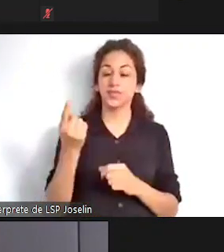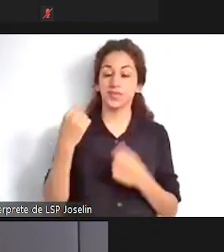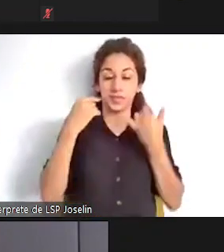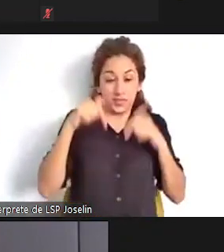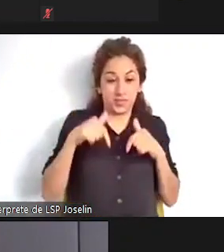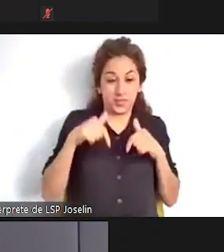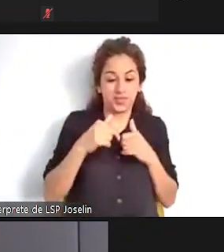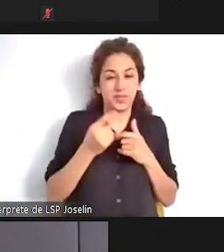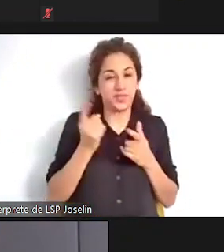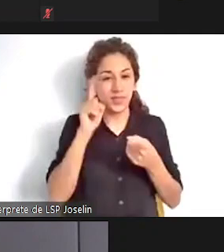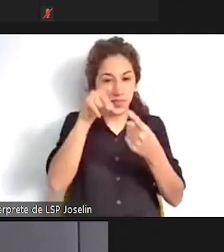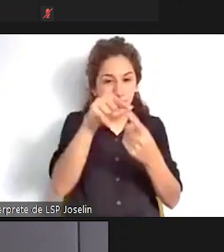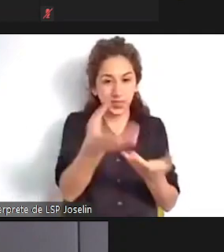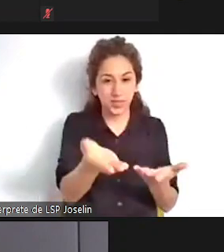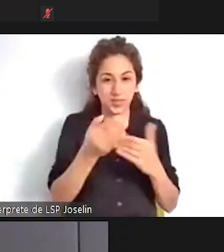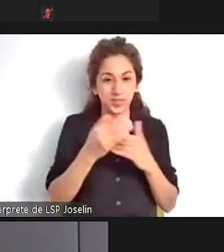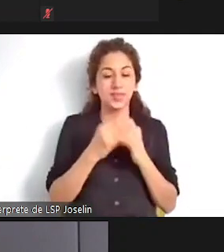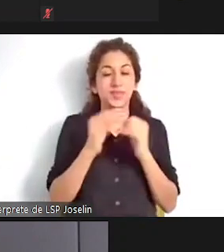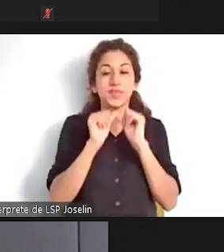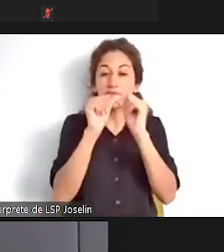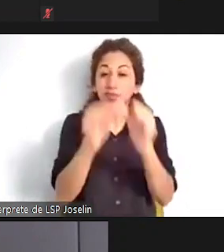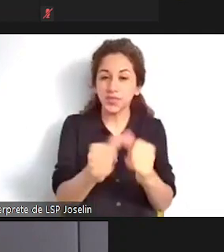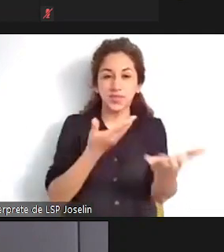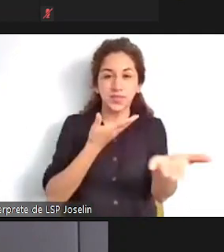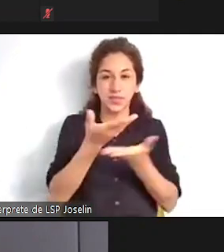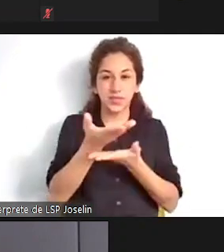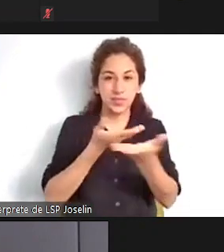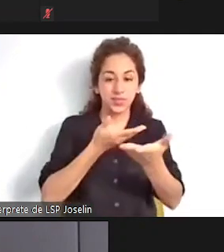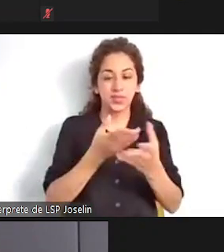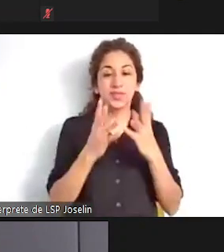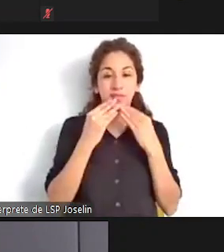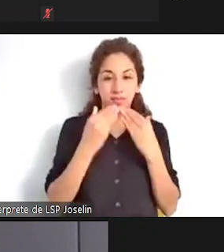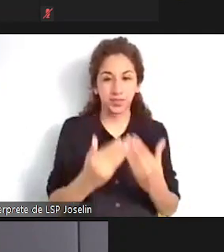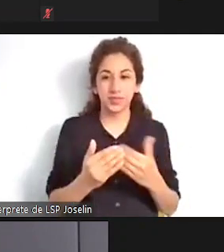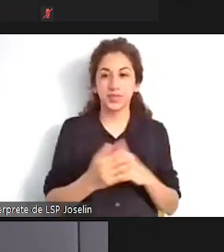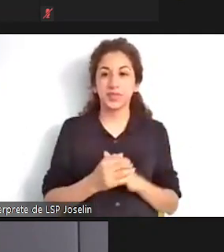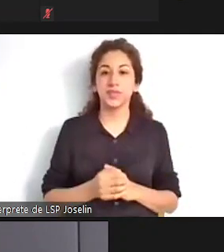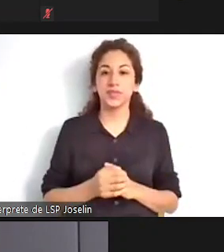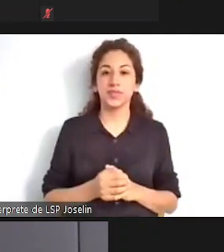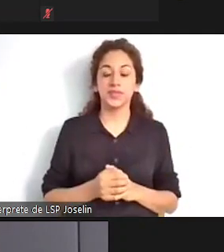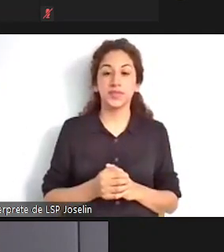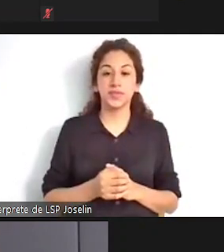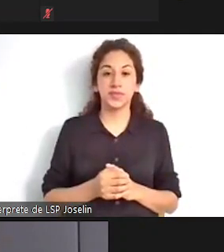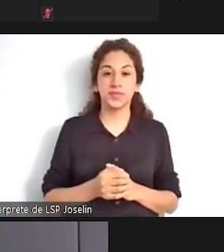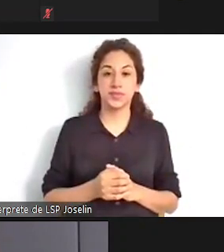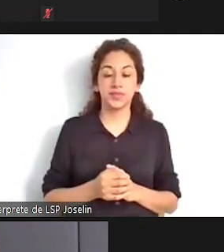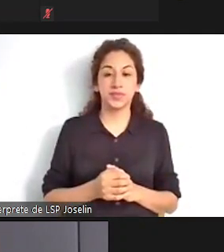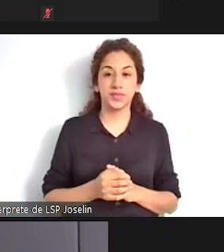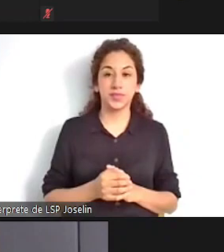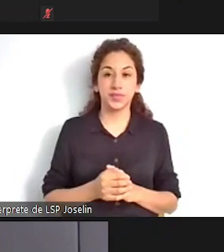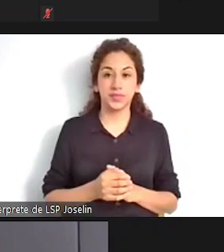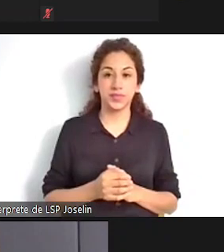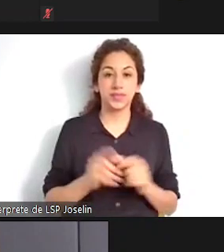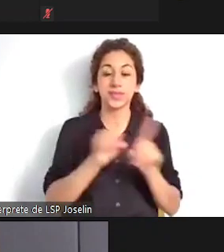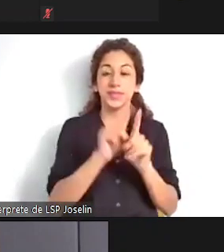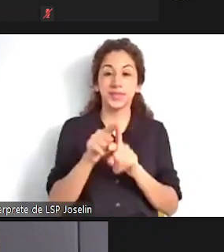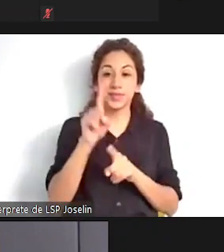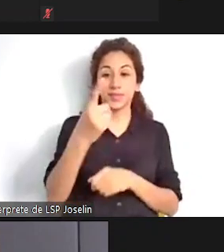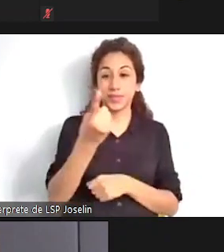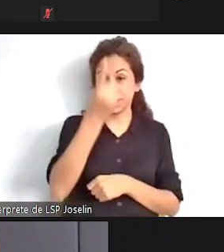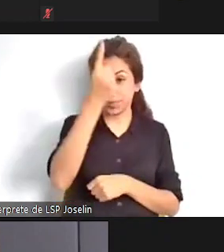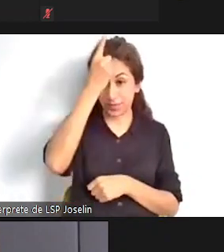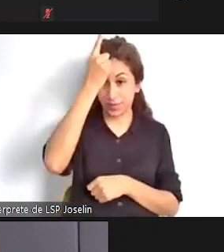salutation to where you are and we expect to continue coordinating hulk are you now have the